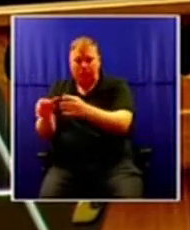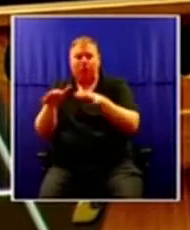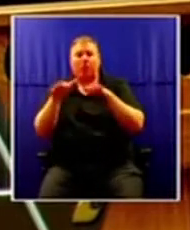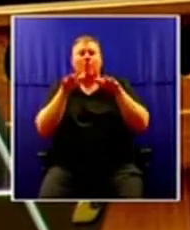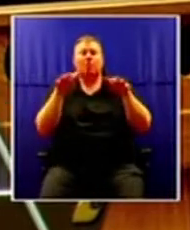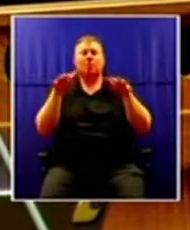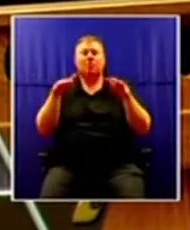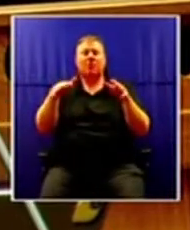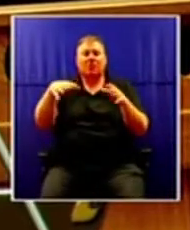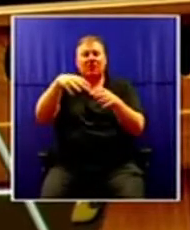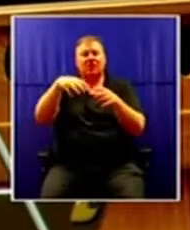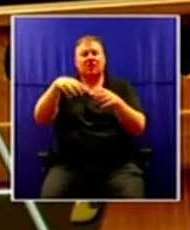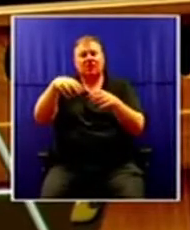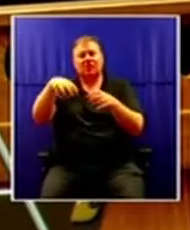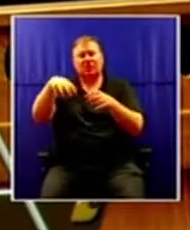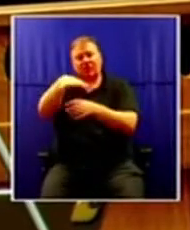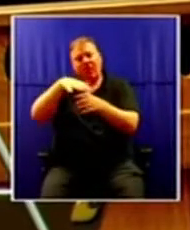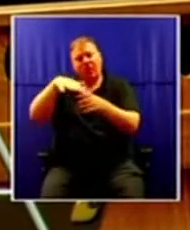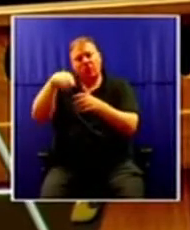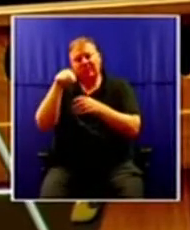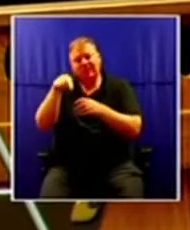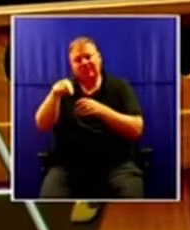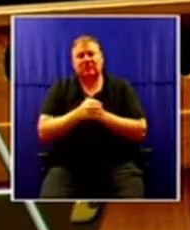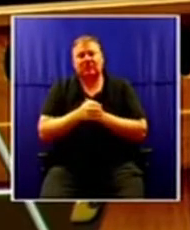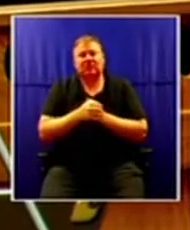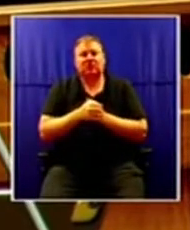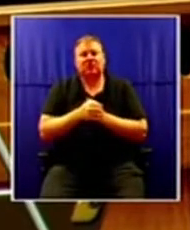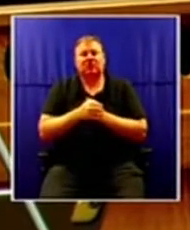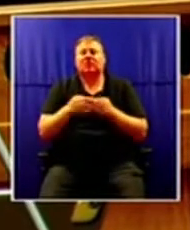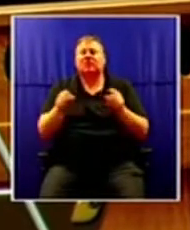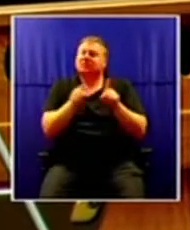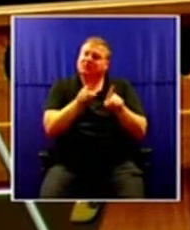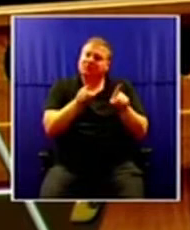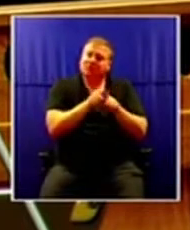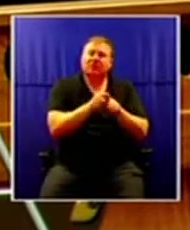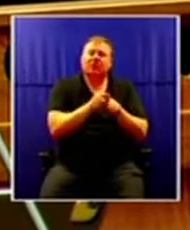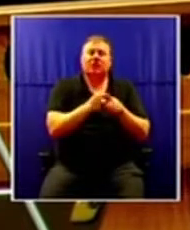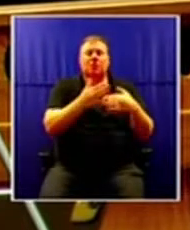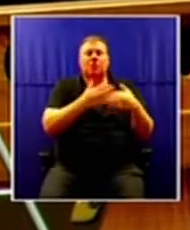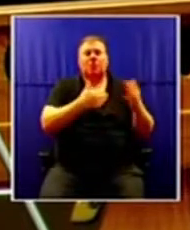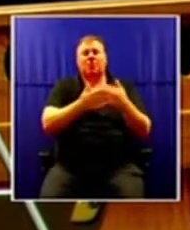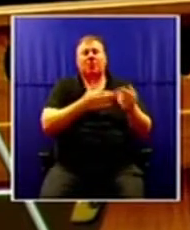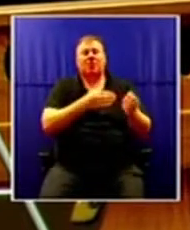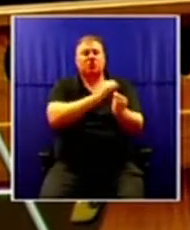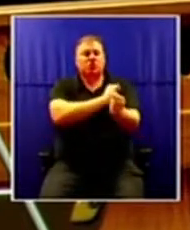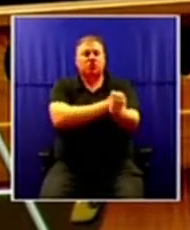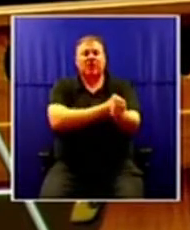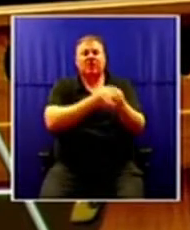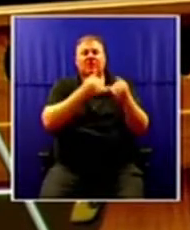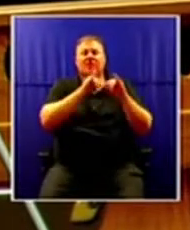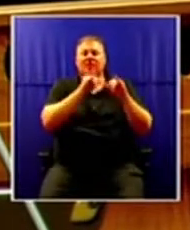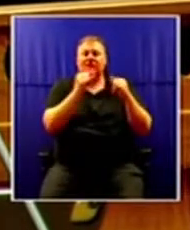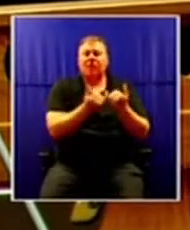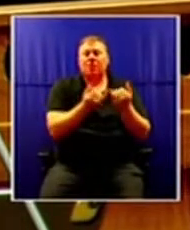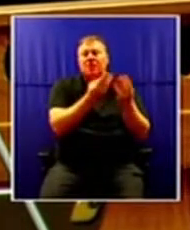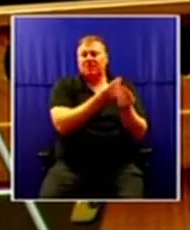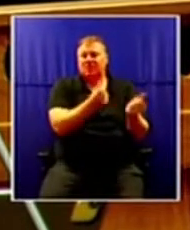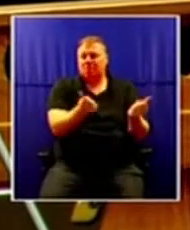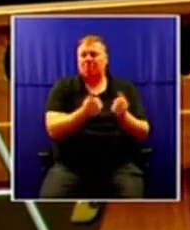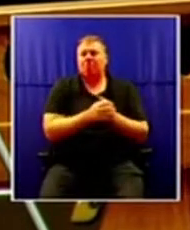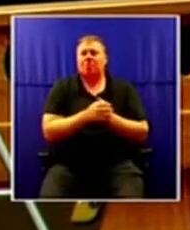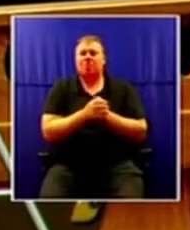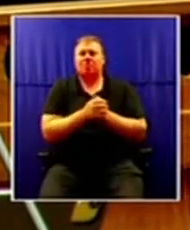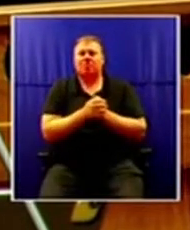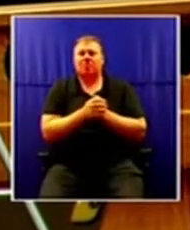entities, but it has also revealed the strength of some of our companies and a number of our